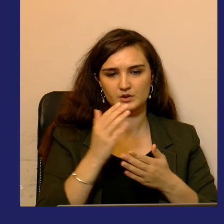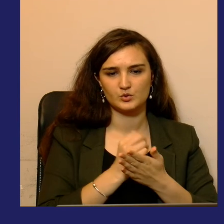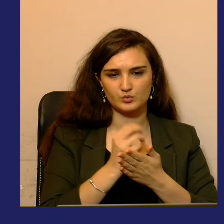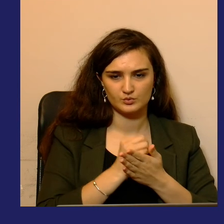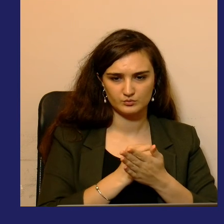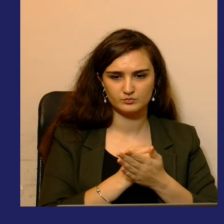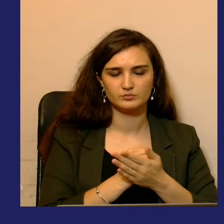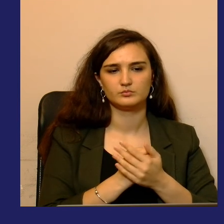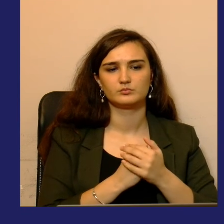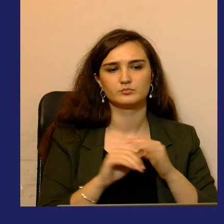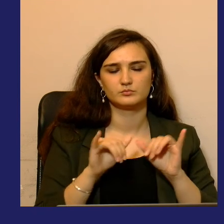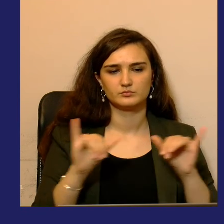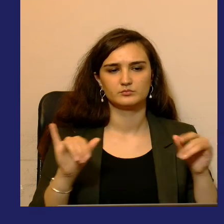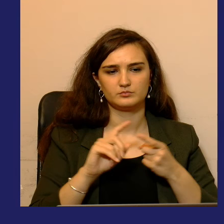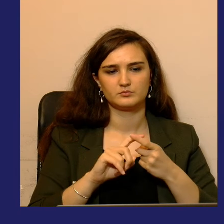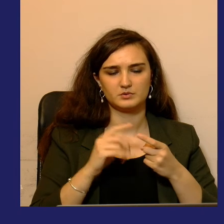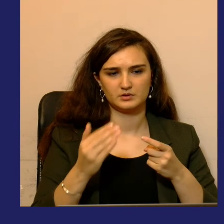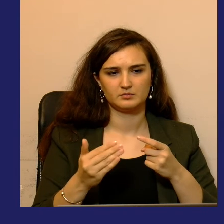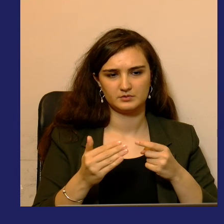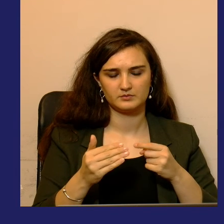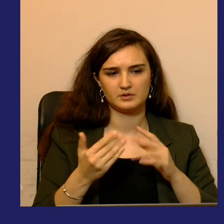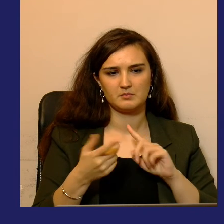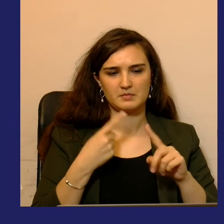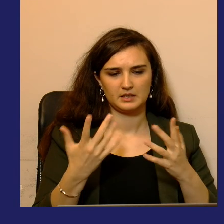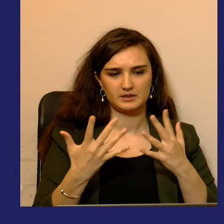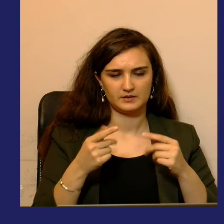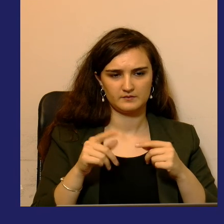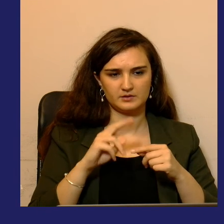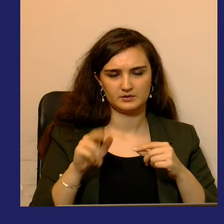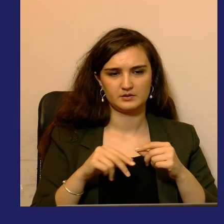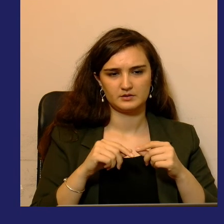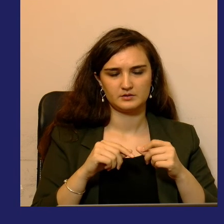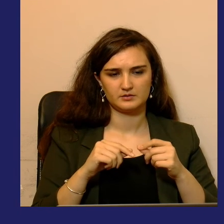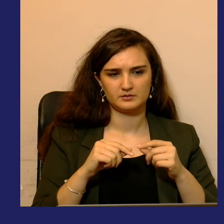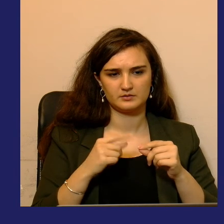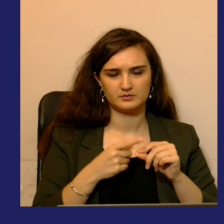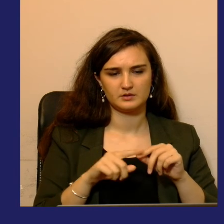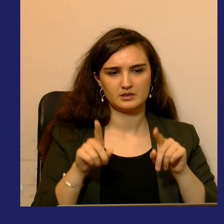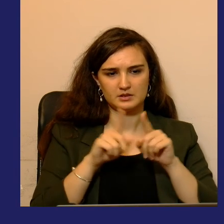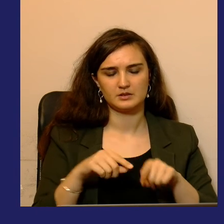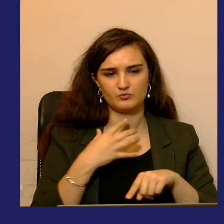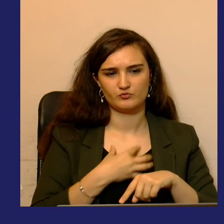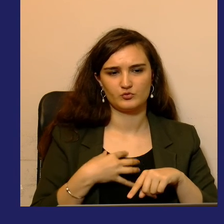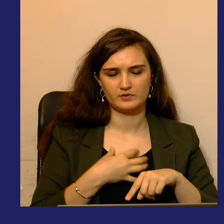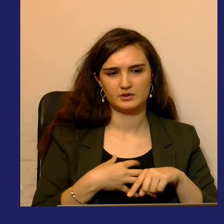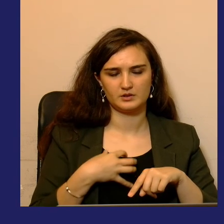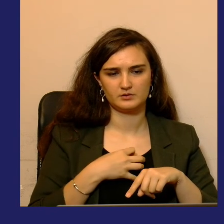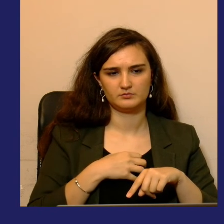making the overall pandemic response less effective. And transparency is also important